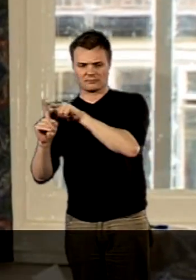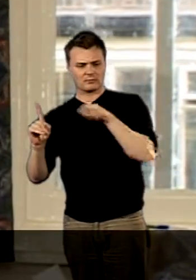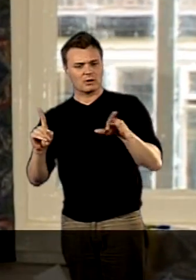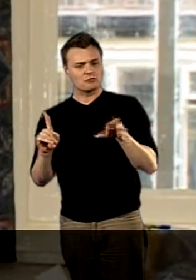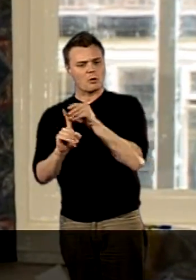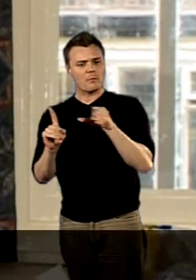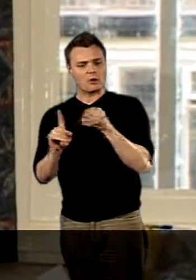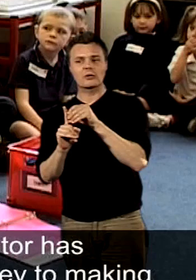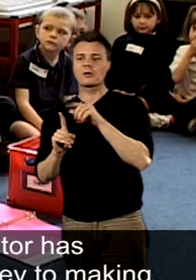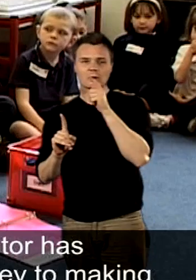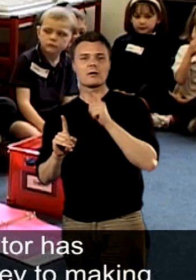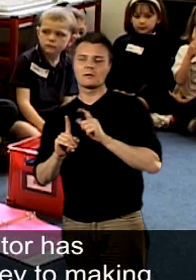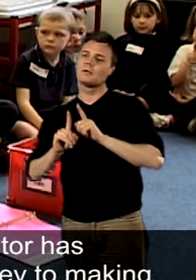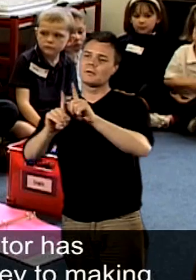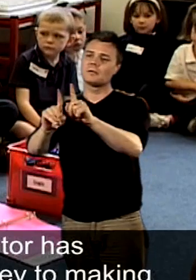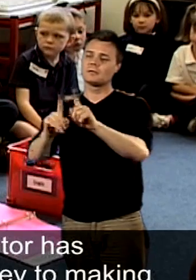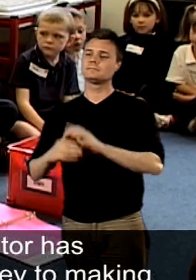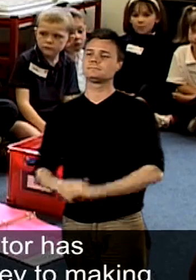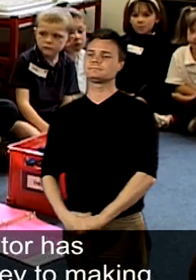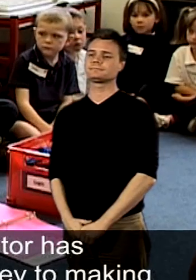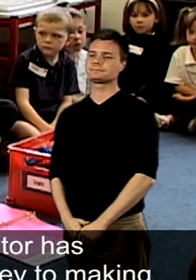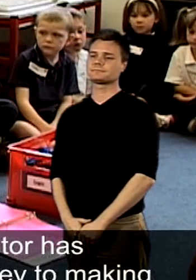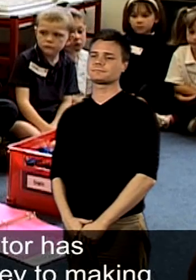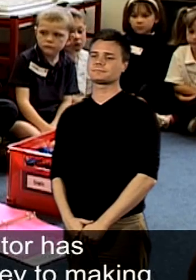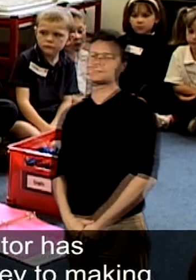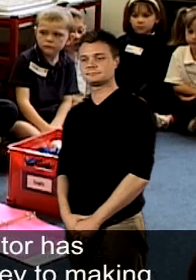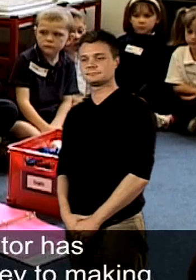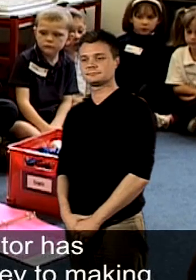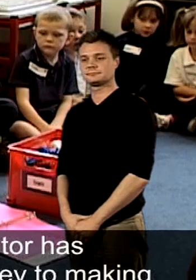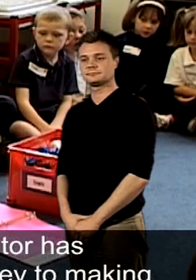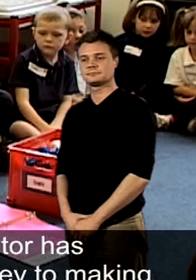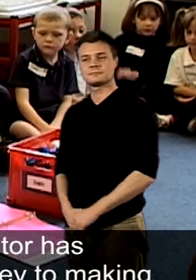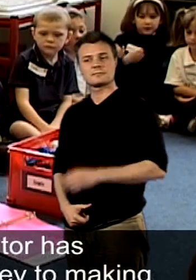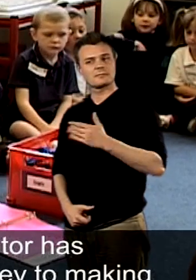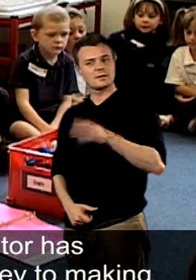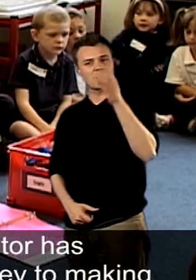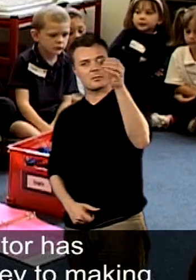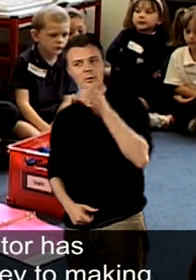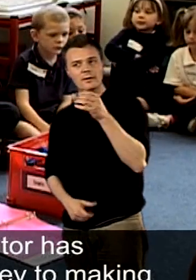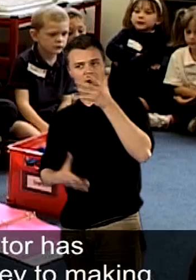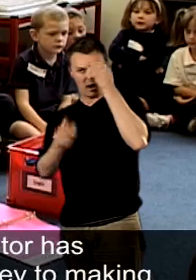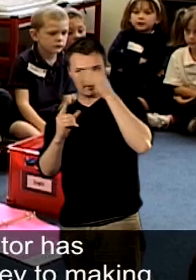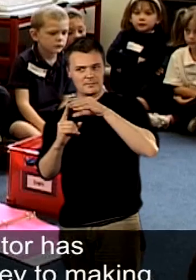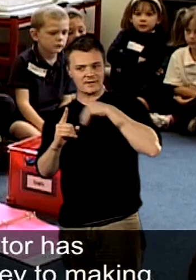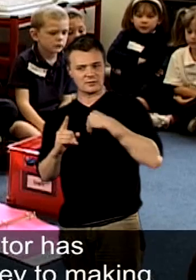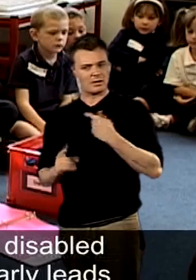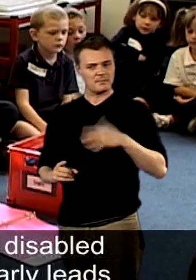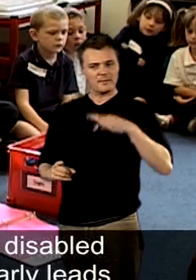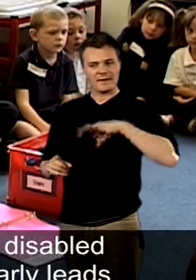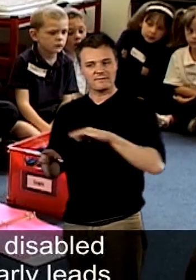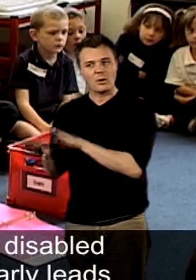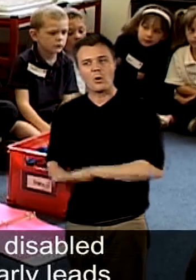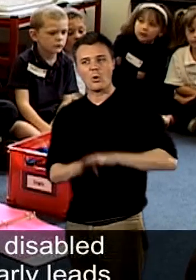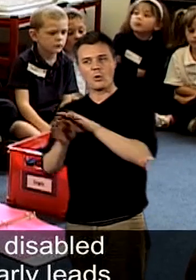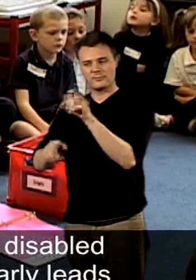Here's somebody that you can work with. The appointment of a learning mentor has benefited all pupils and has been key to making